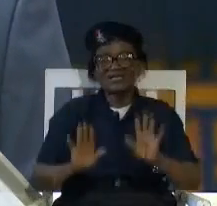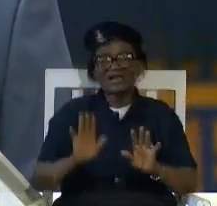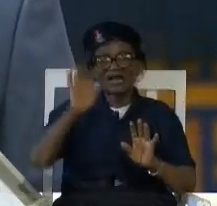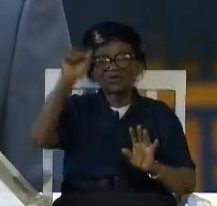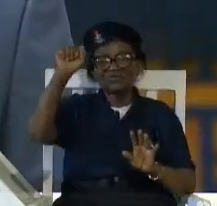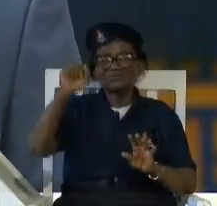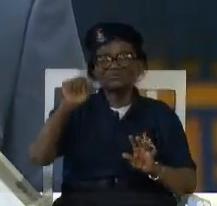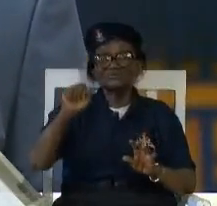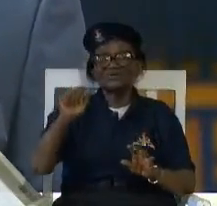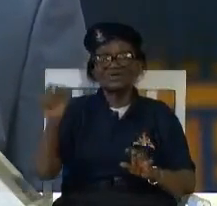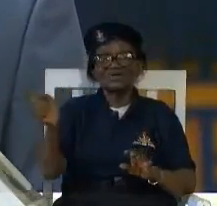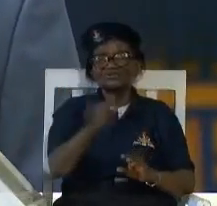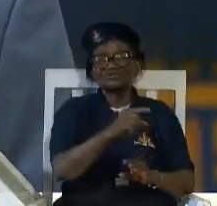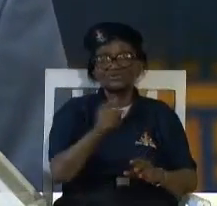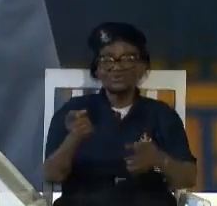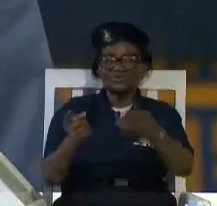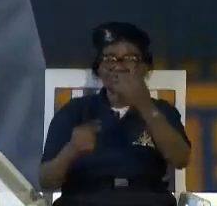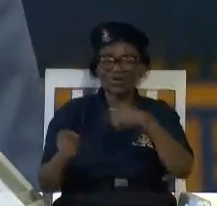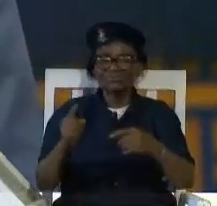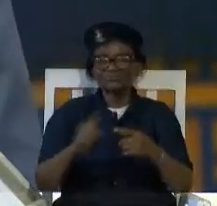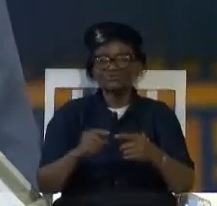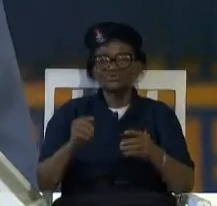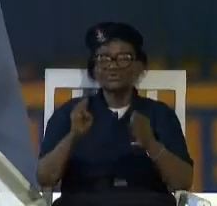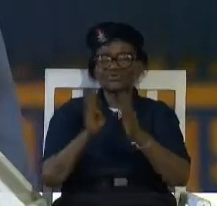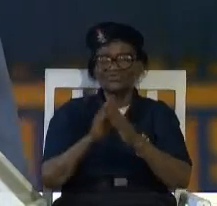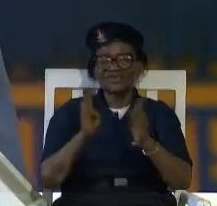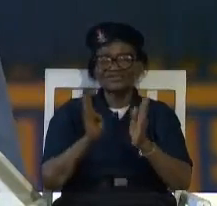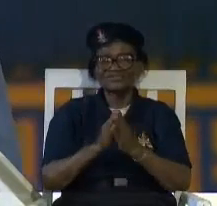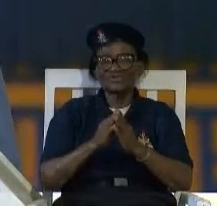you come to the convention.